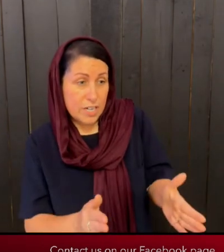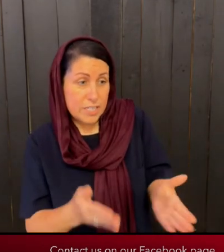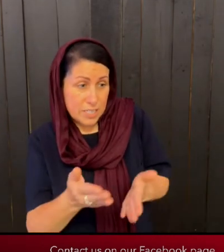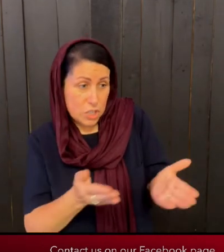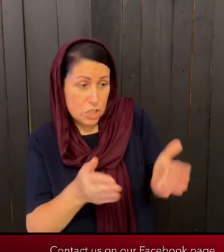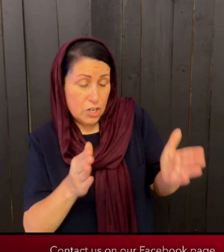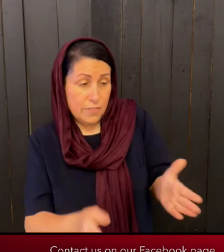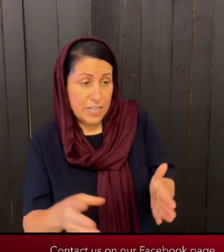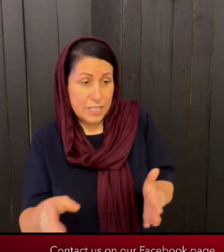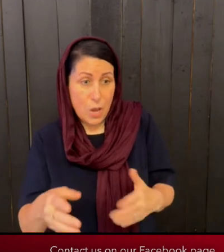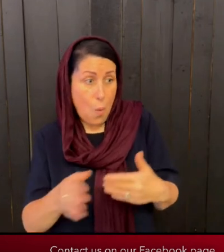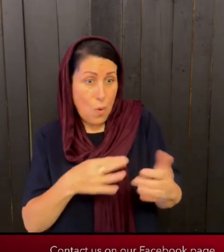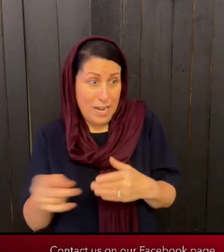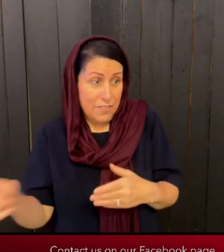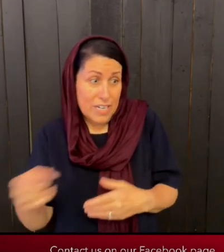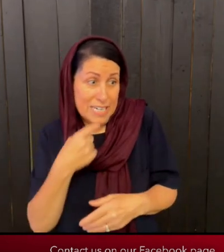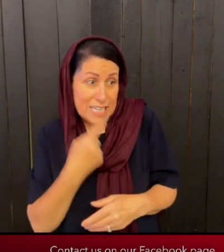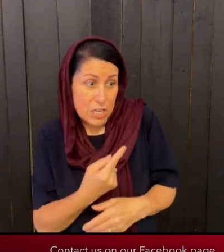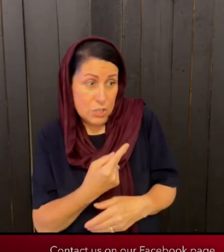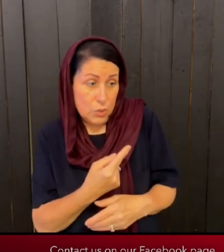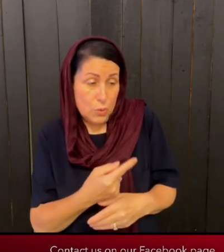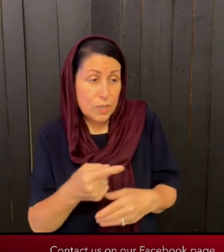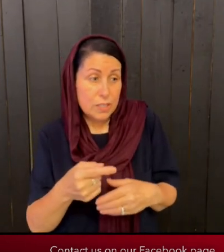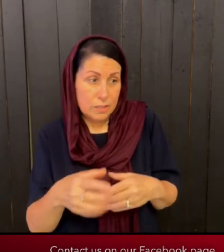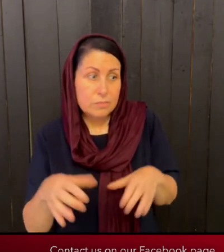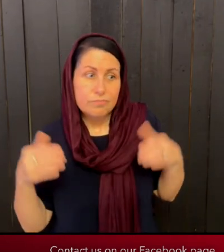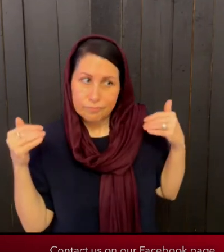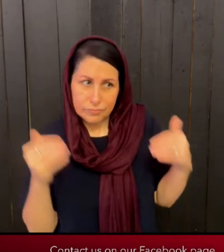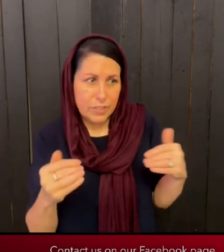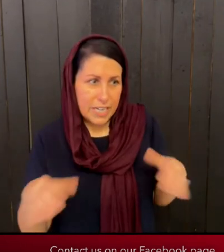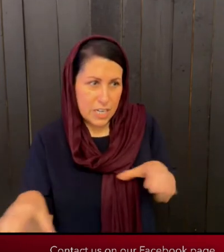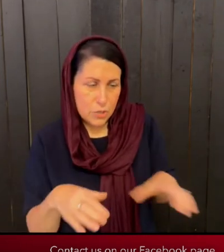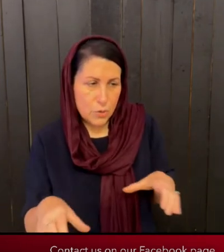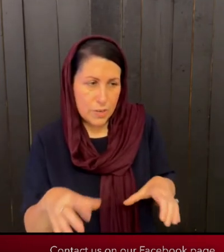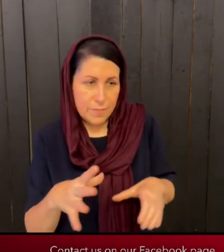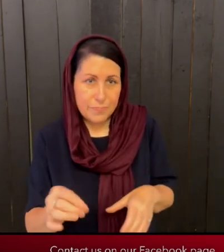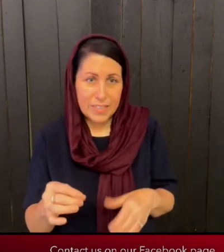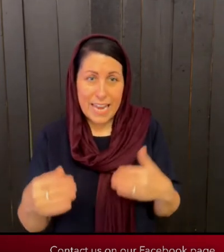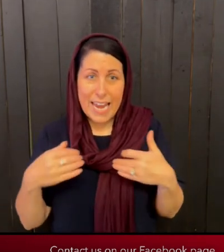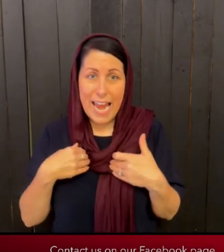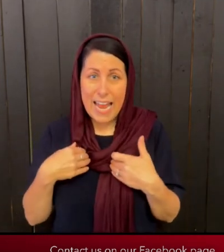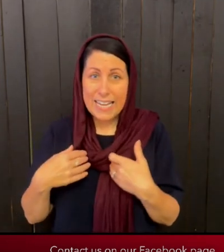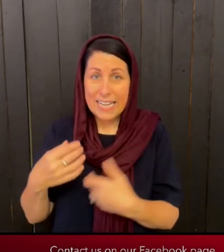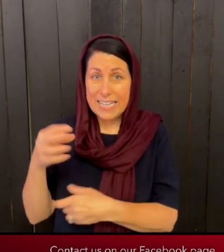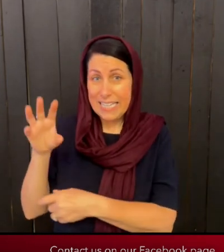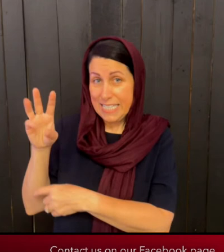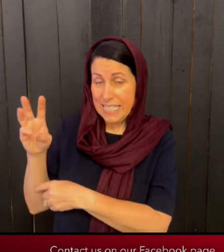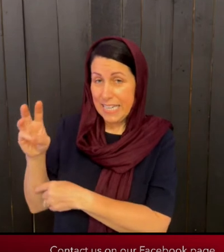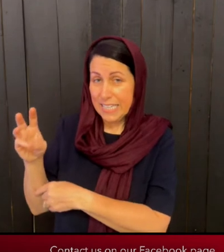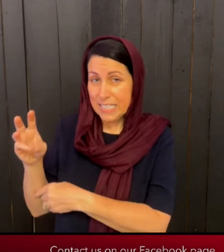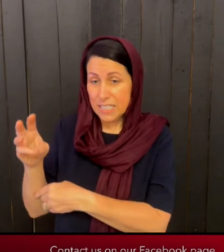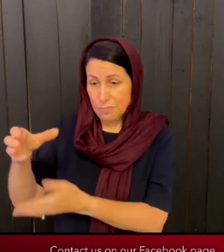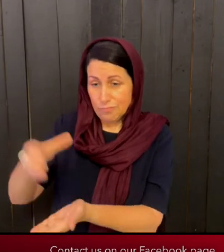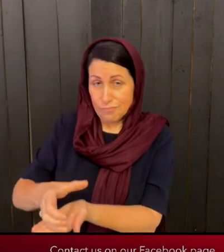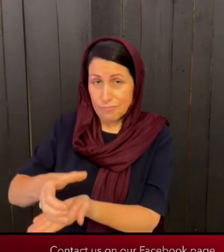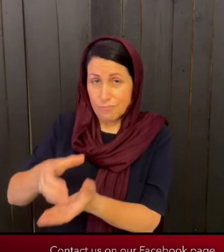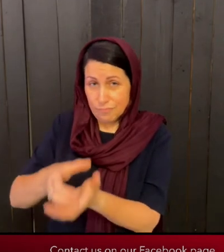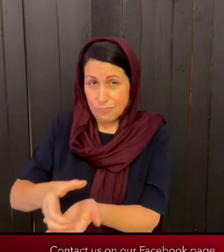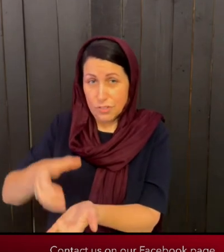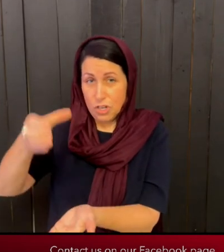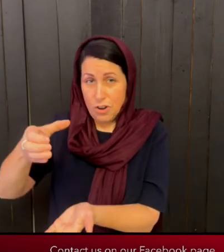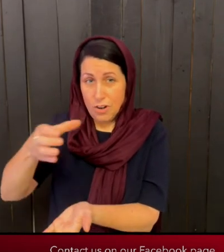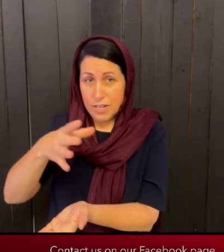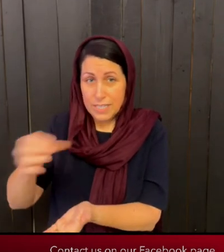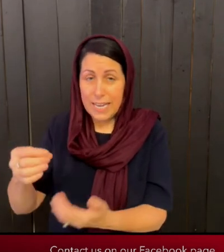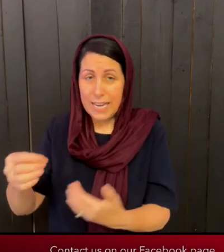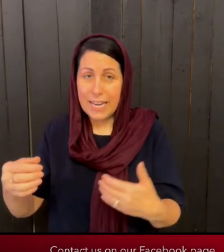water pots, and these are the vessels. There were six stone water pots set there for Jewish custom of purification, containing 20 or